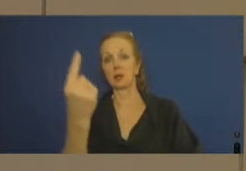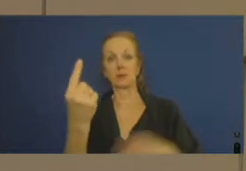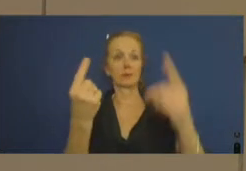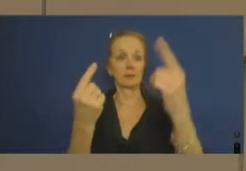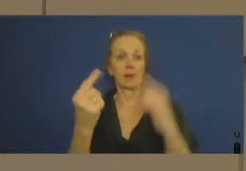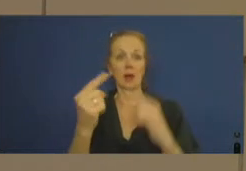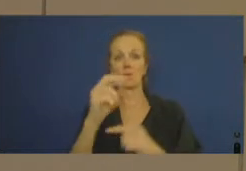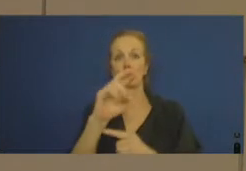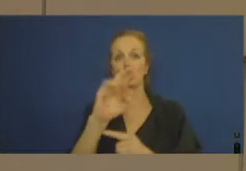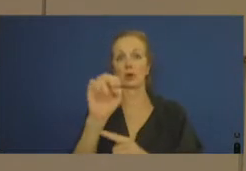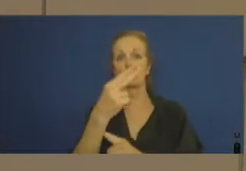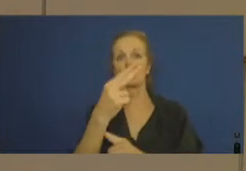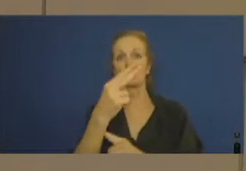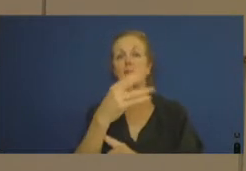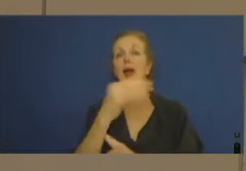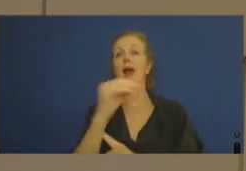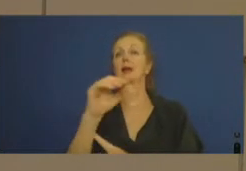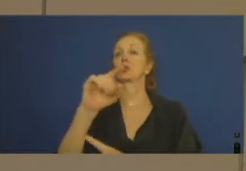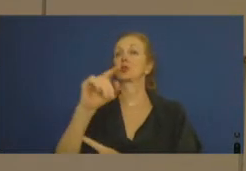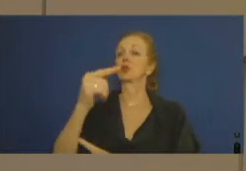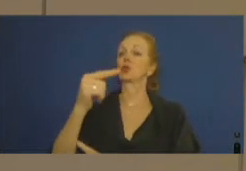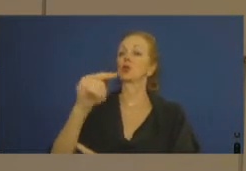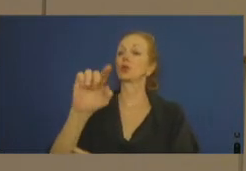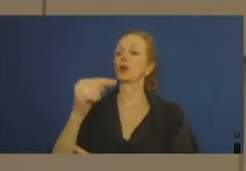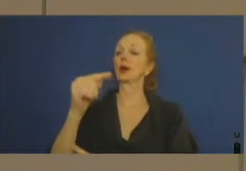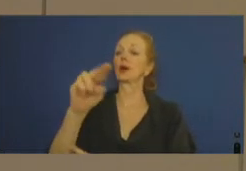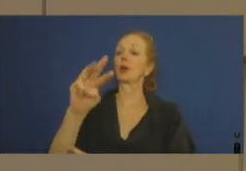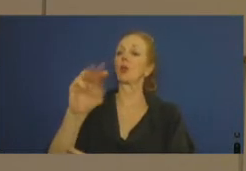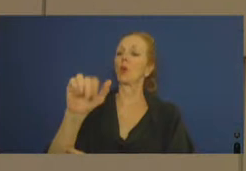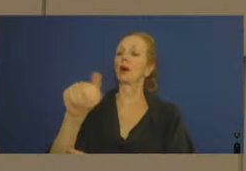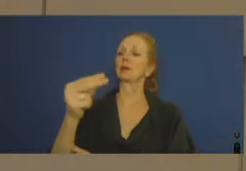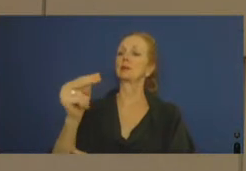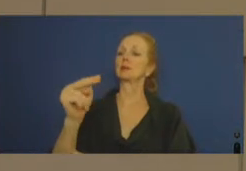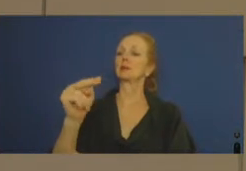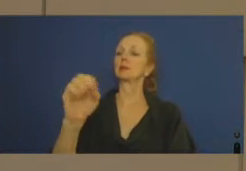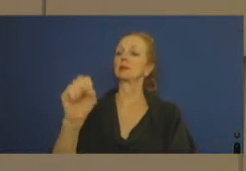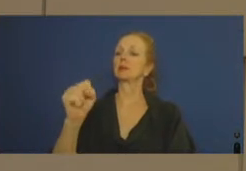and Greg Watkins can be in this vicinity here.